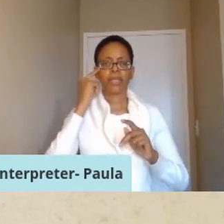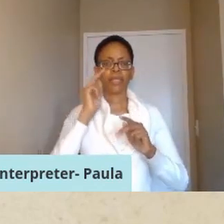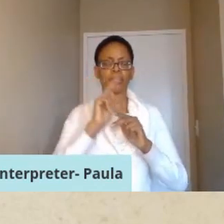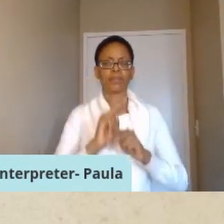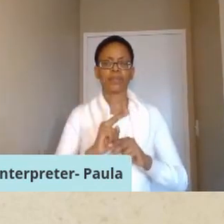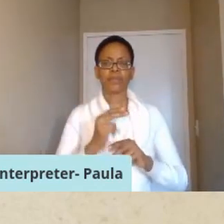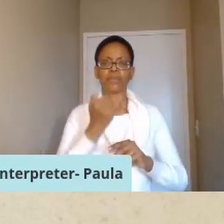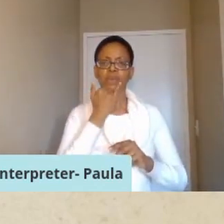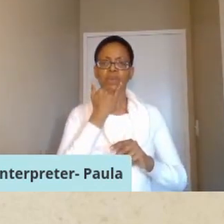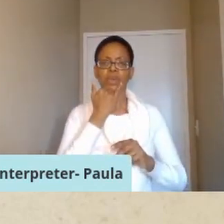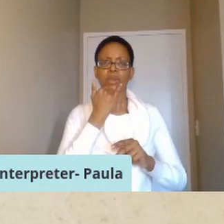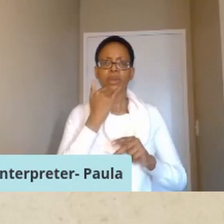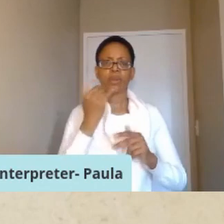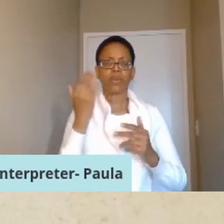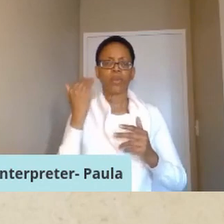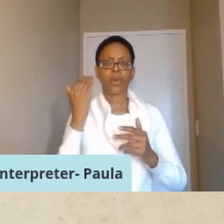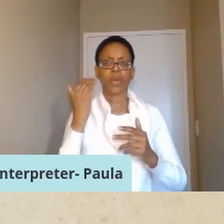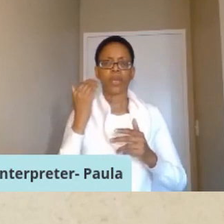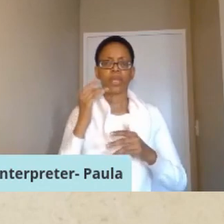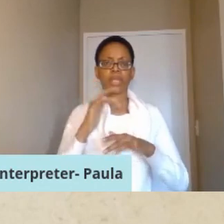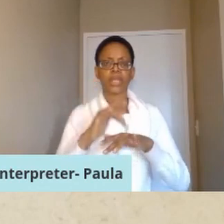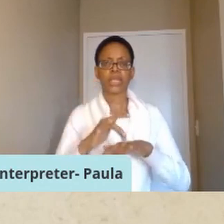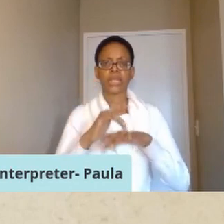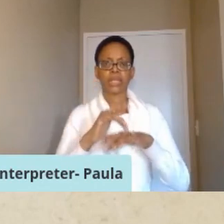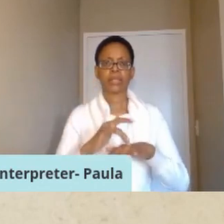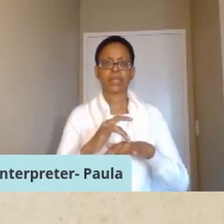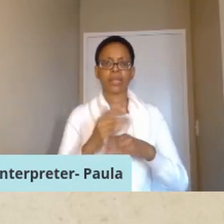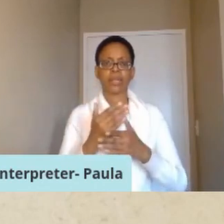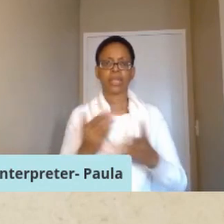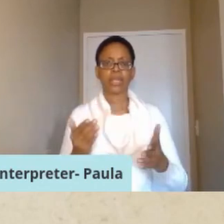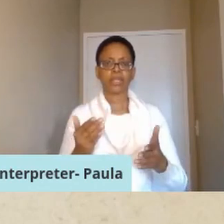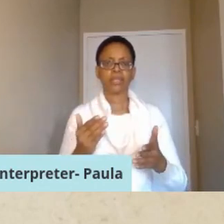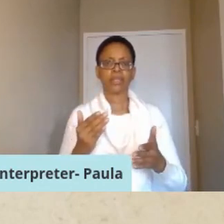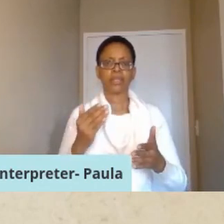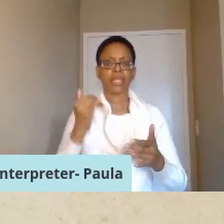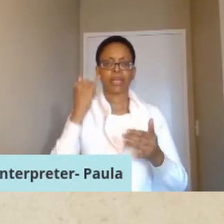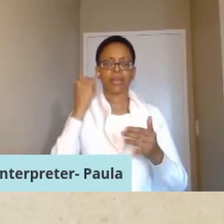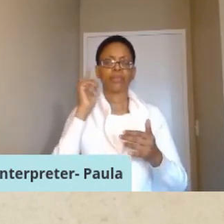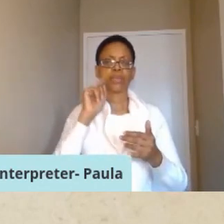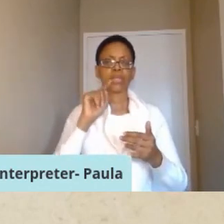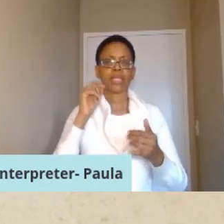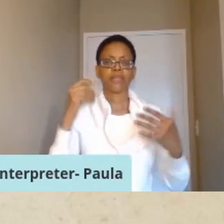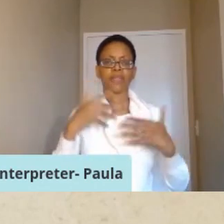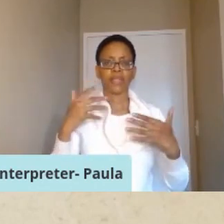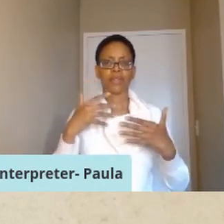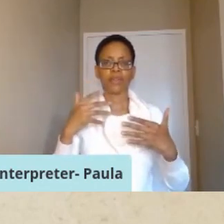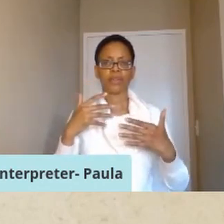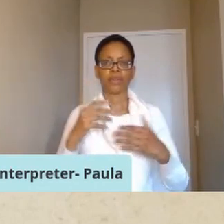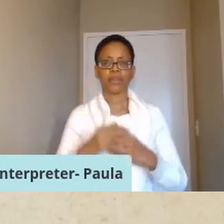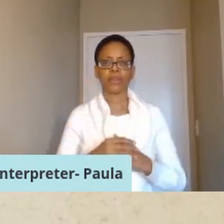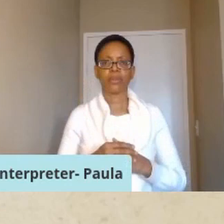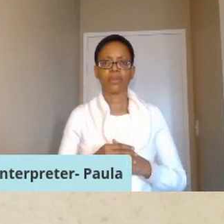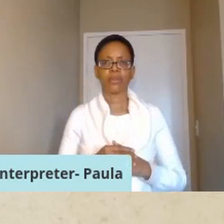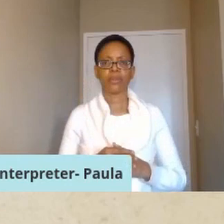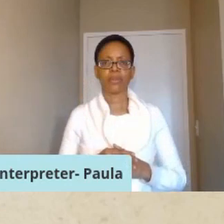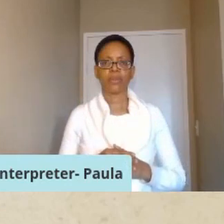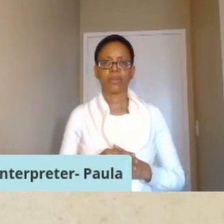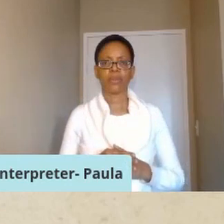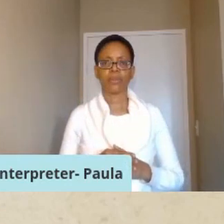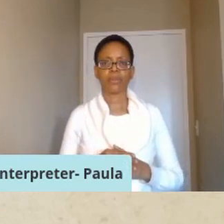excessive concentration on unrealistic, imaginative fear. Particularly that happens,